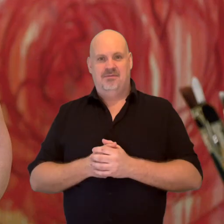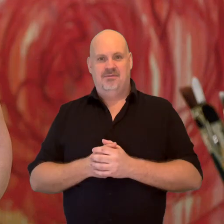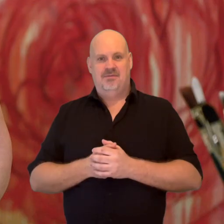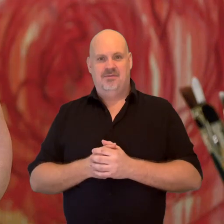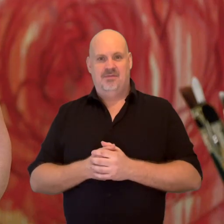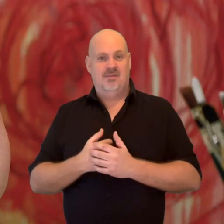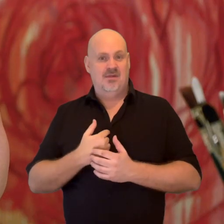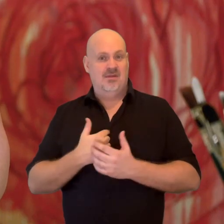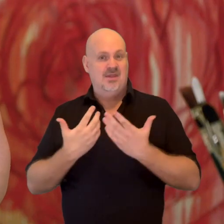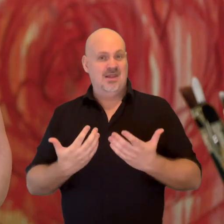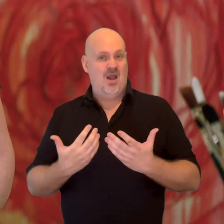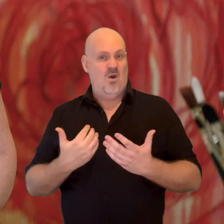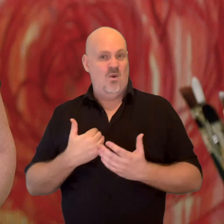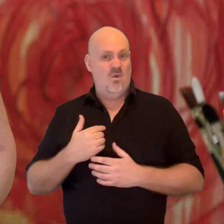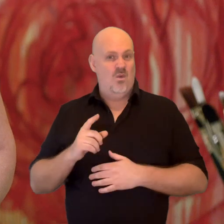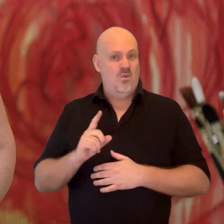I am going to try